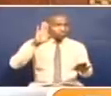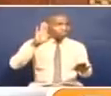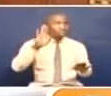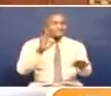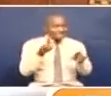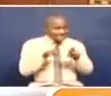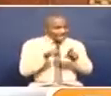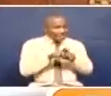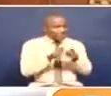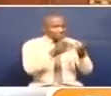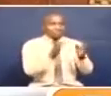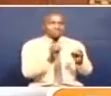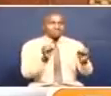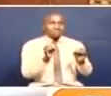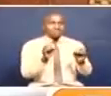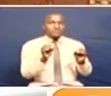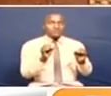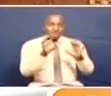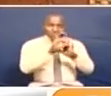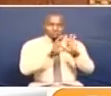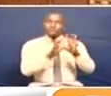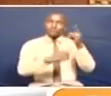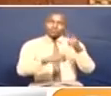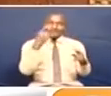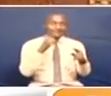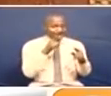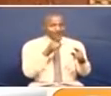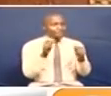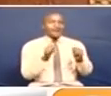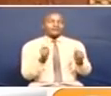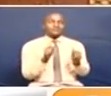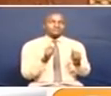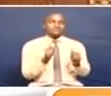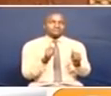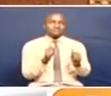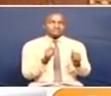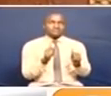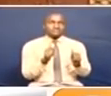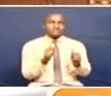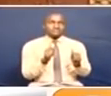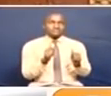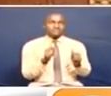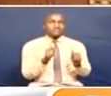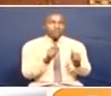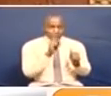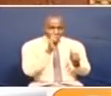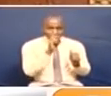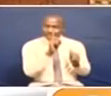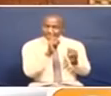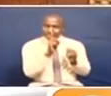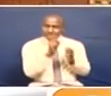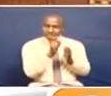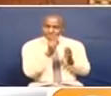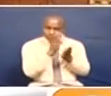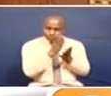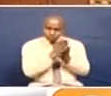this when the constitution reigns supreme. One of the things that was supposed to be a game changer in Kenya was